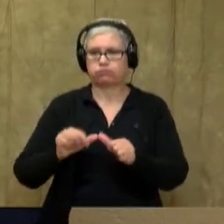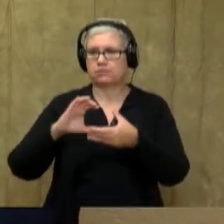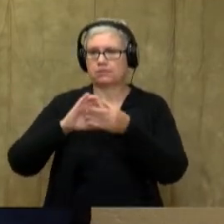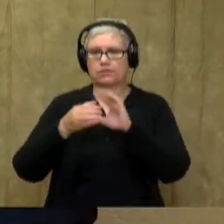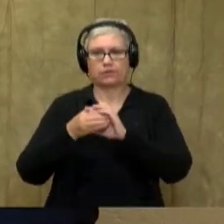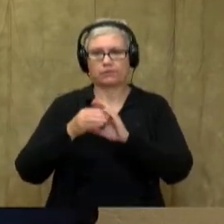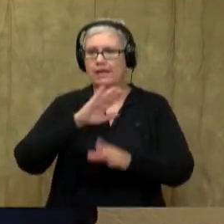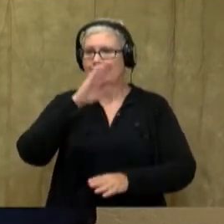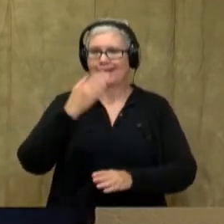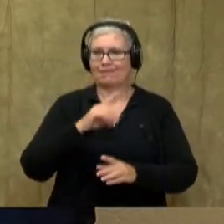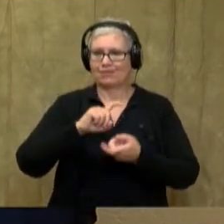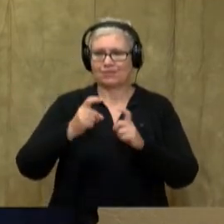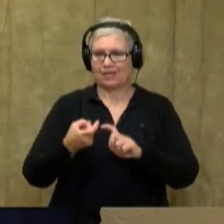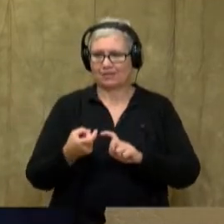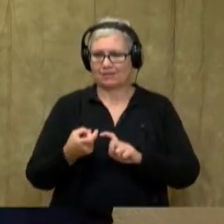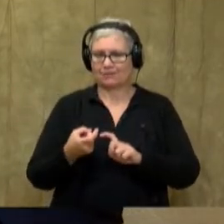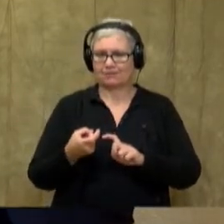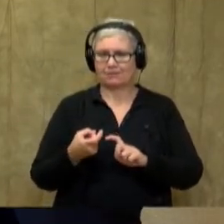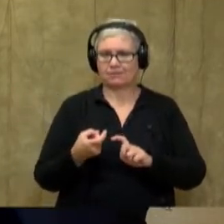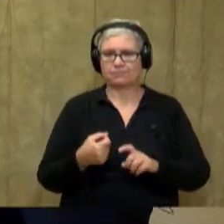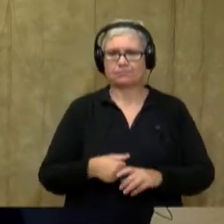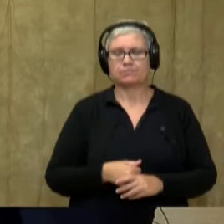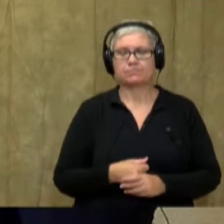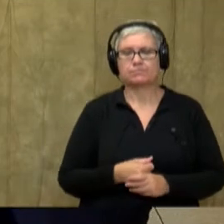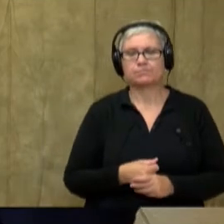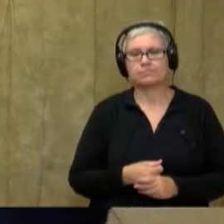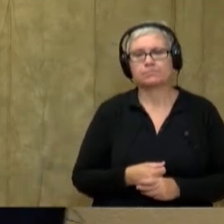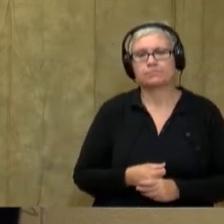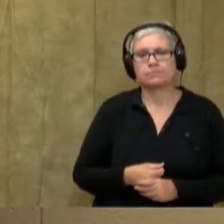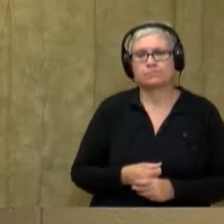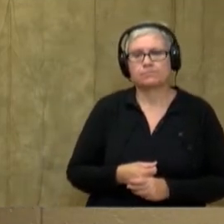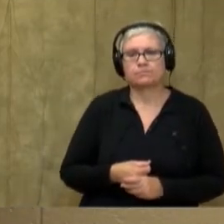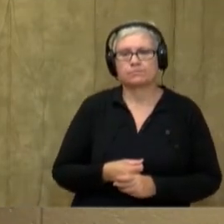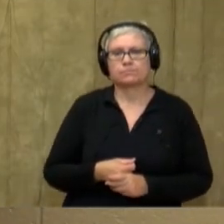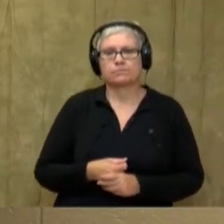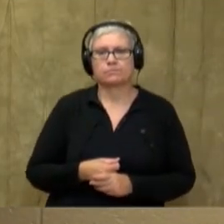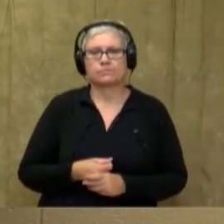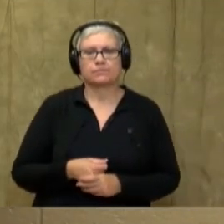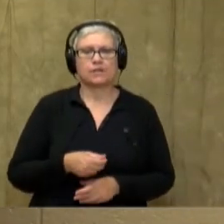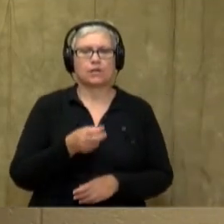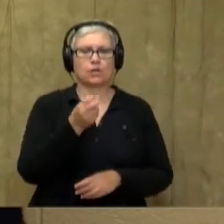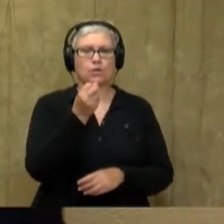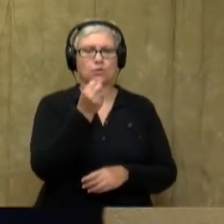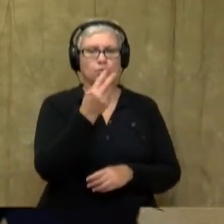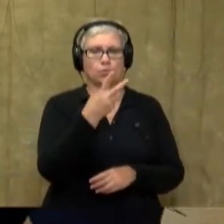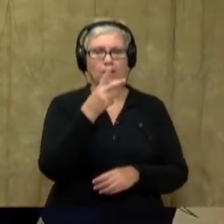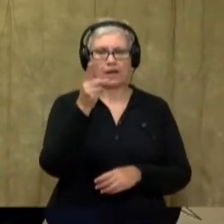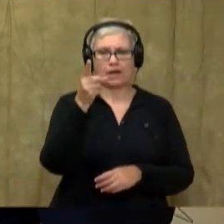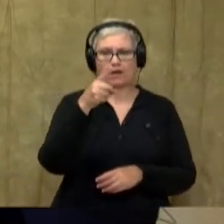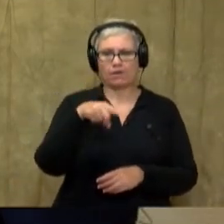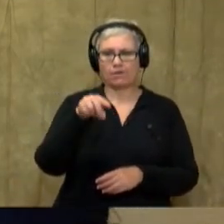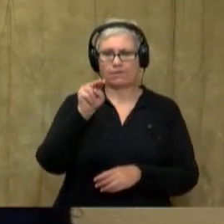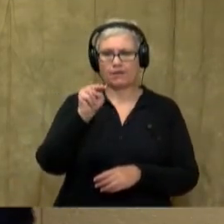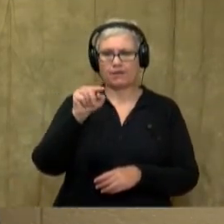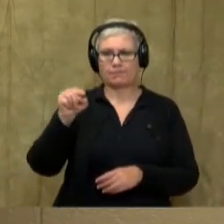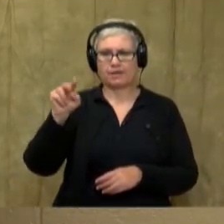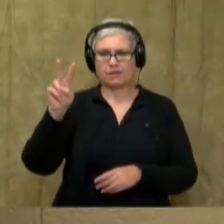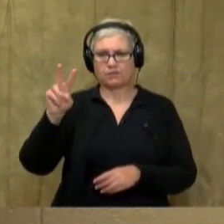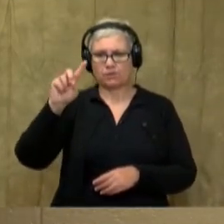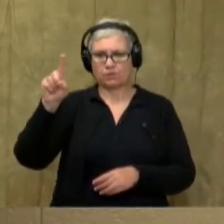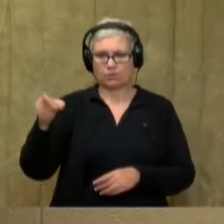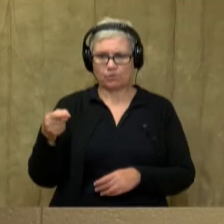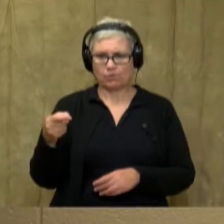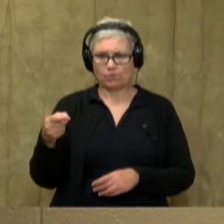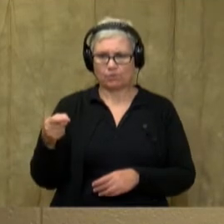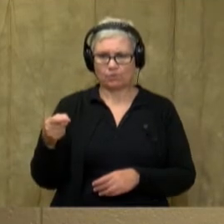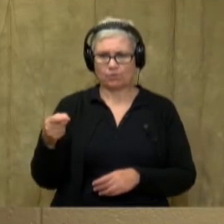doesn't change. But when we're talking about this expression of 12 times n minus 2, the n minus